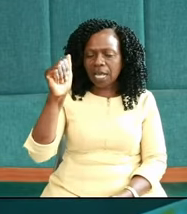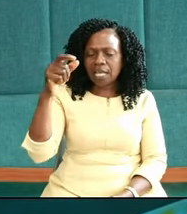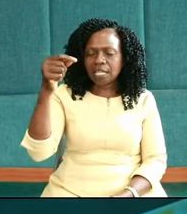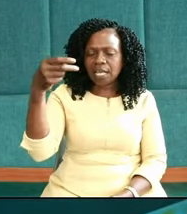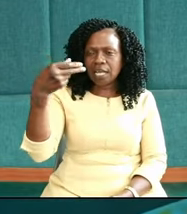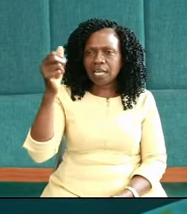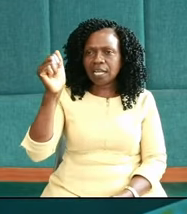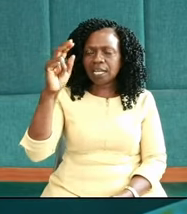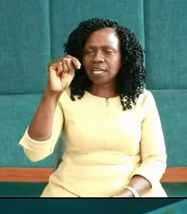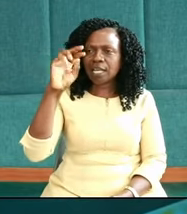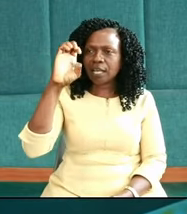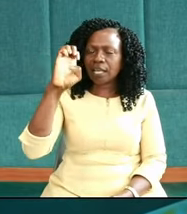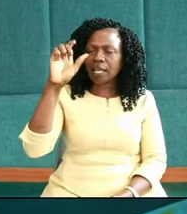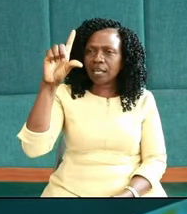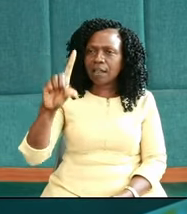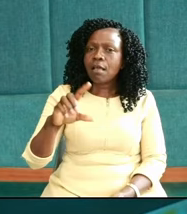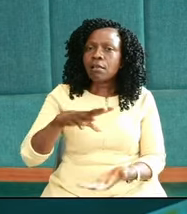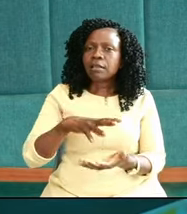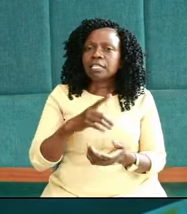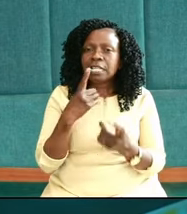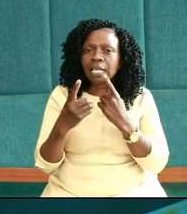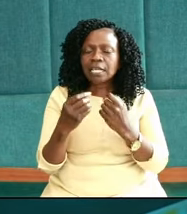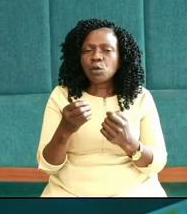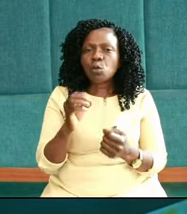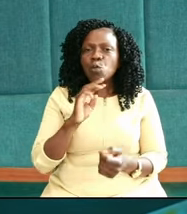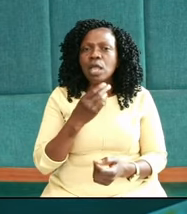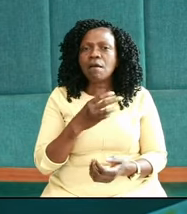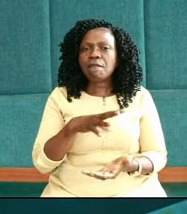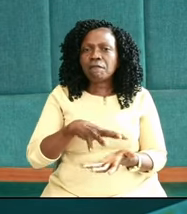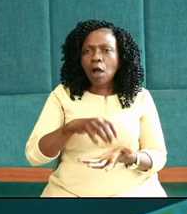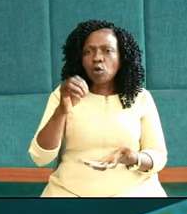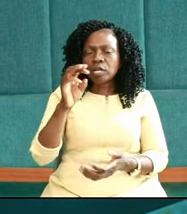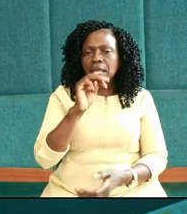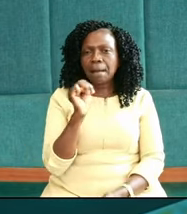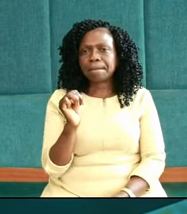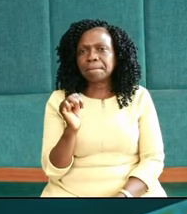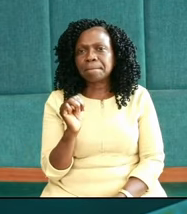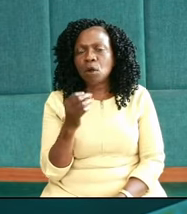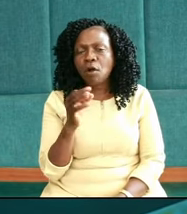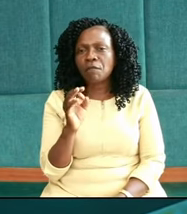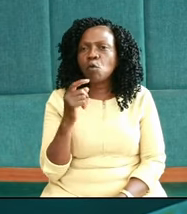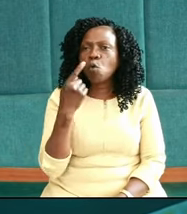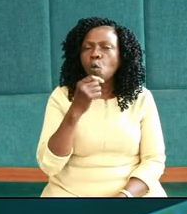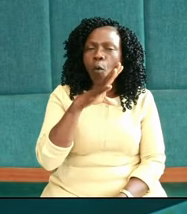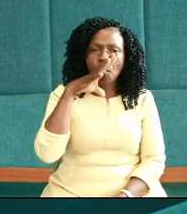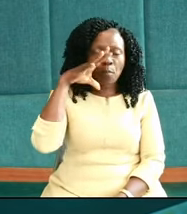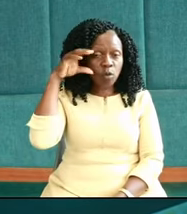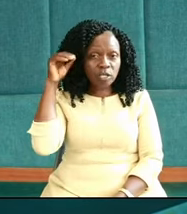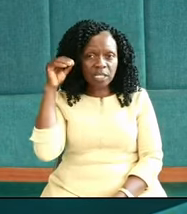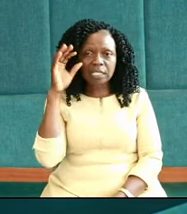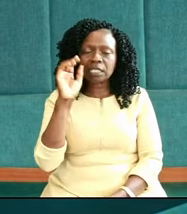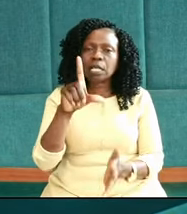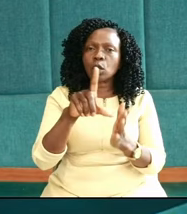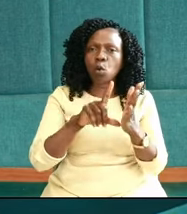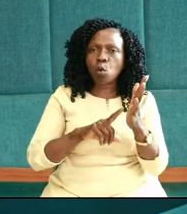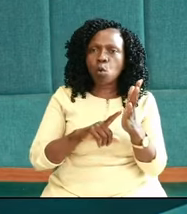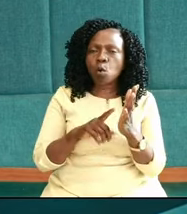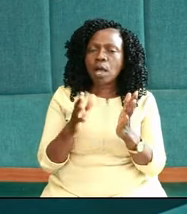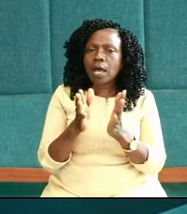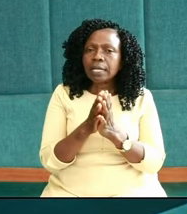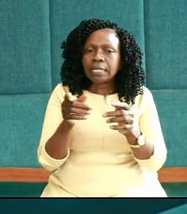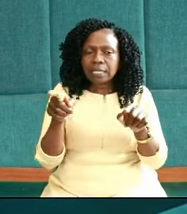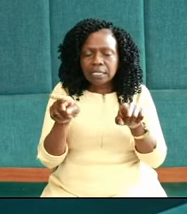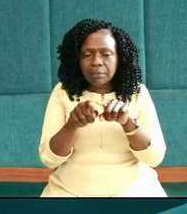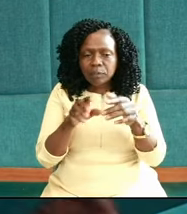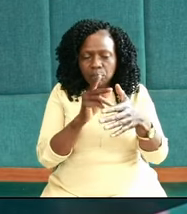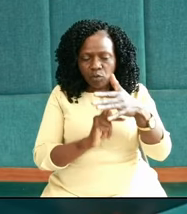to him, "We have found him of whom Moses in the law and also the